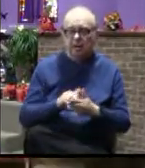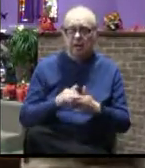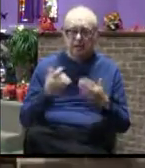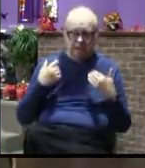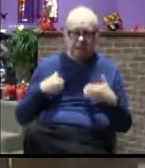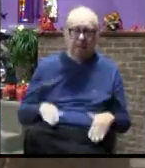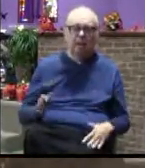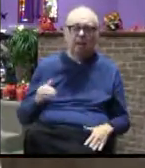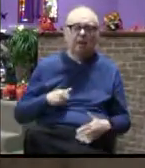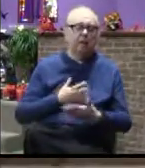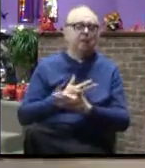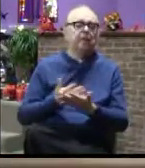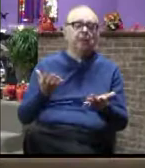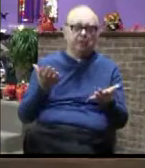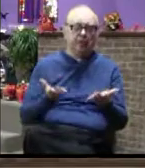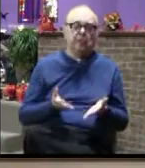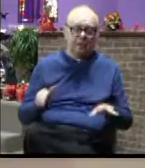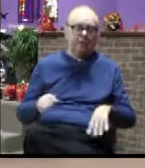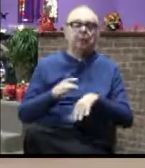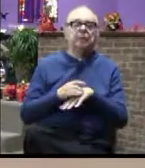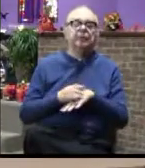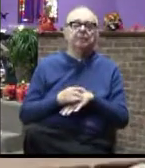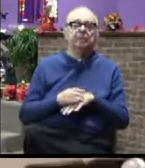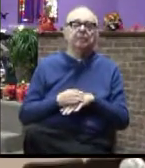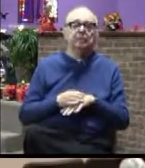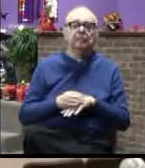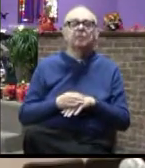Down here, y'all can have anything you want I got.